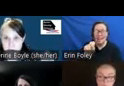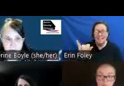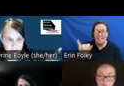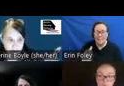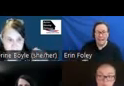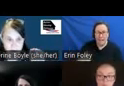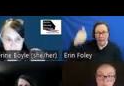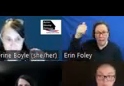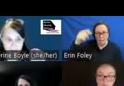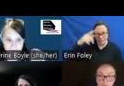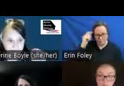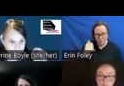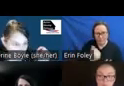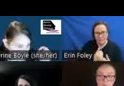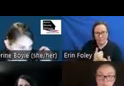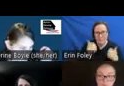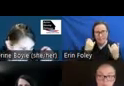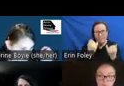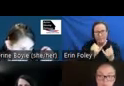now he's living on his own.